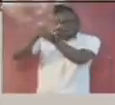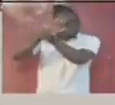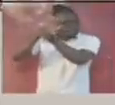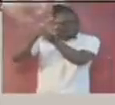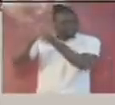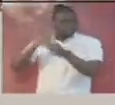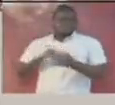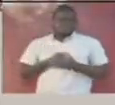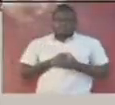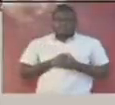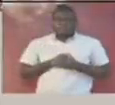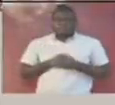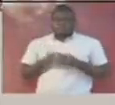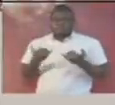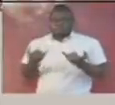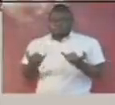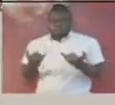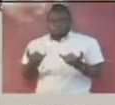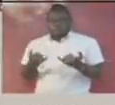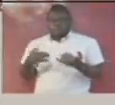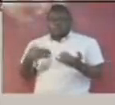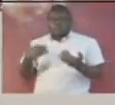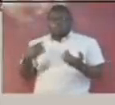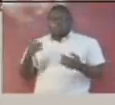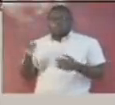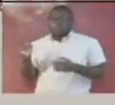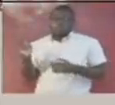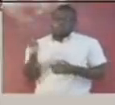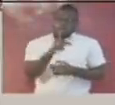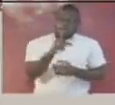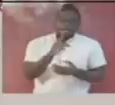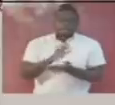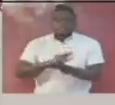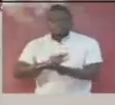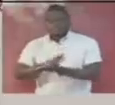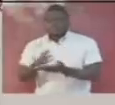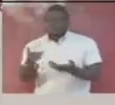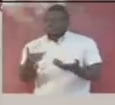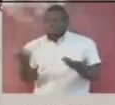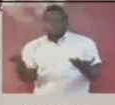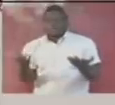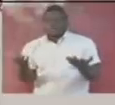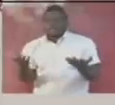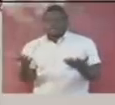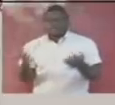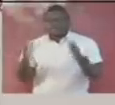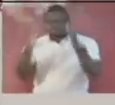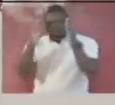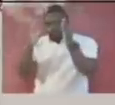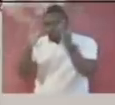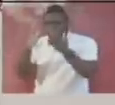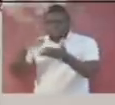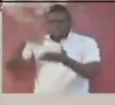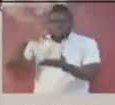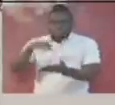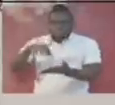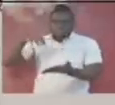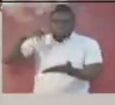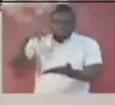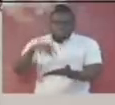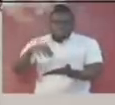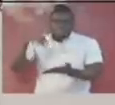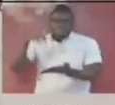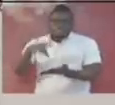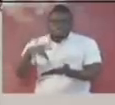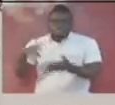to balance the need to return in order to meet their curriculum needs with their anxieties and their